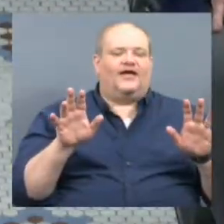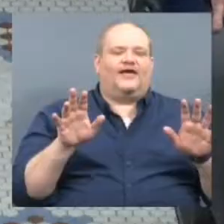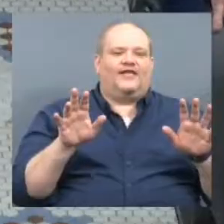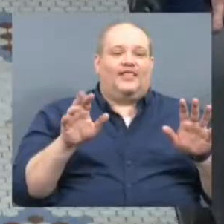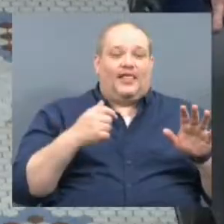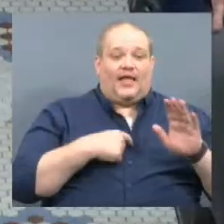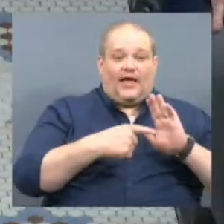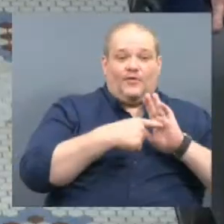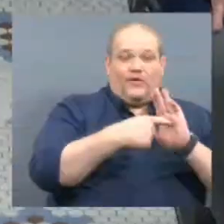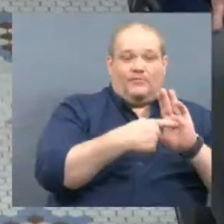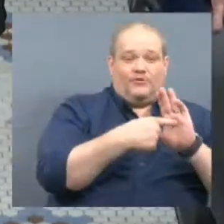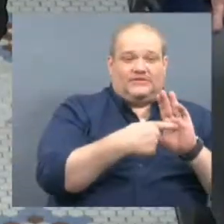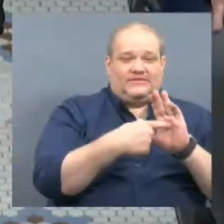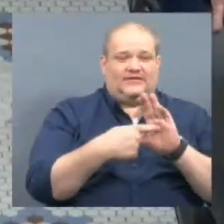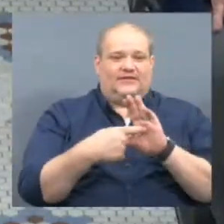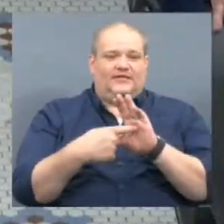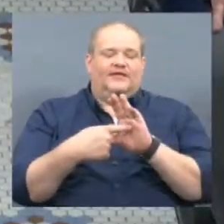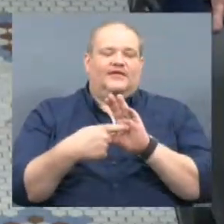I represent the